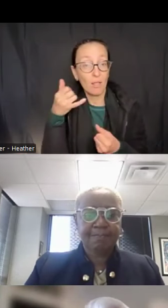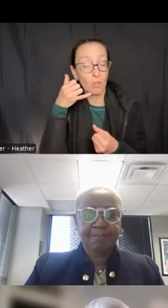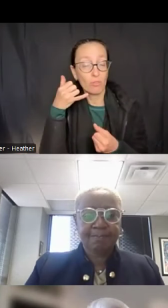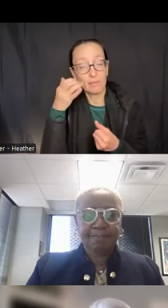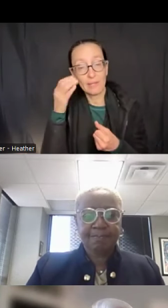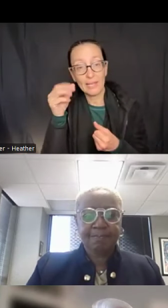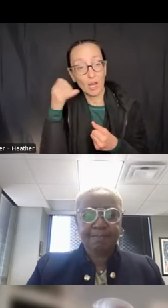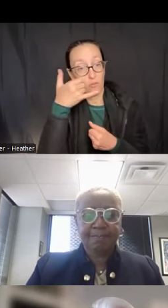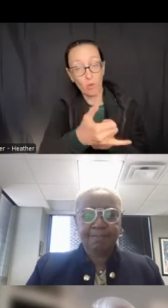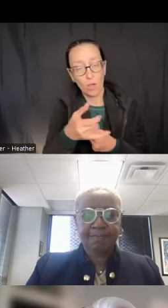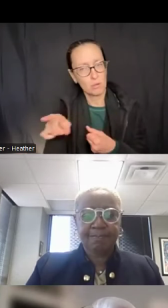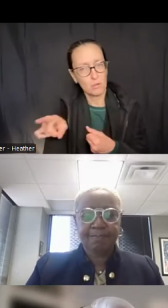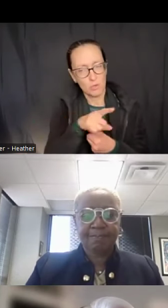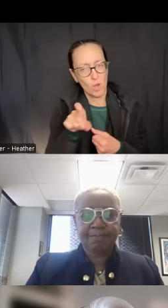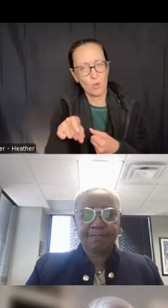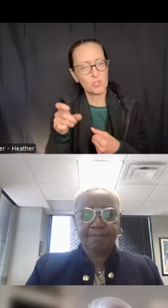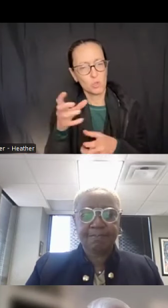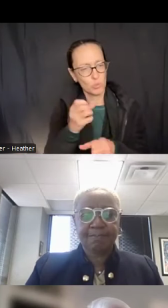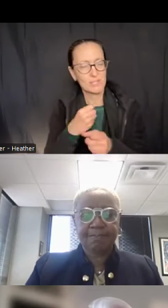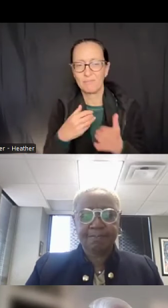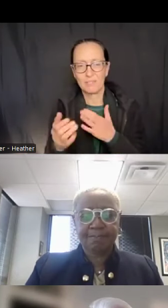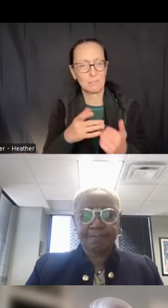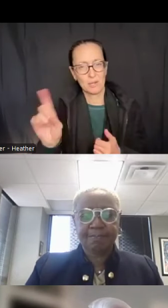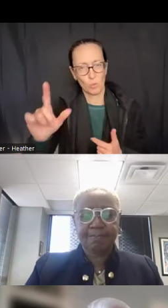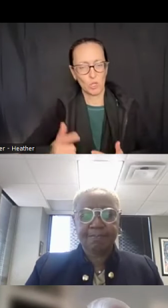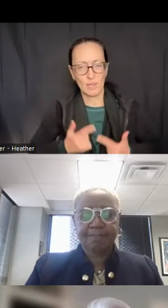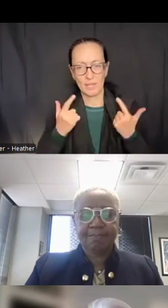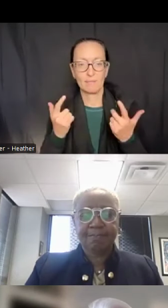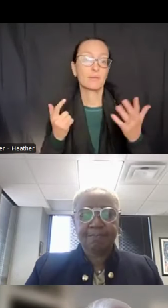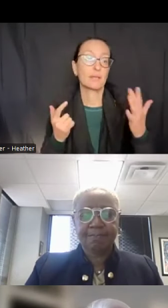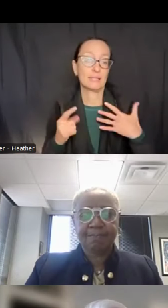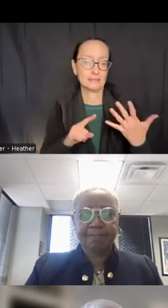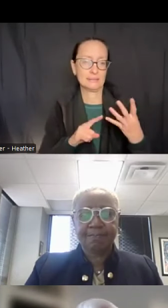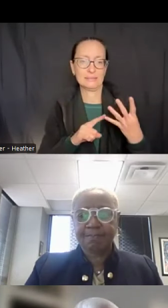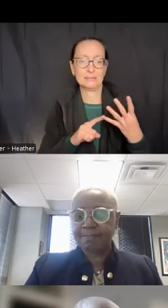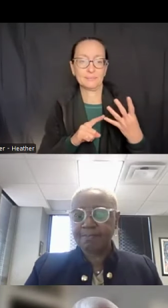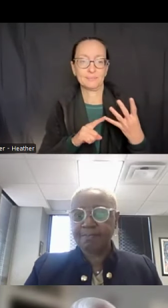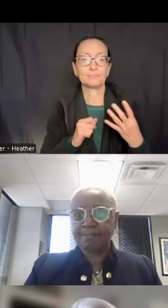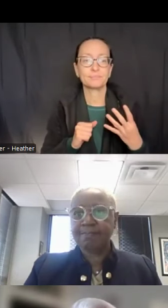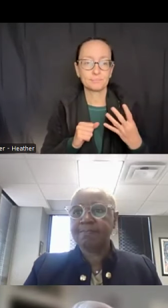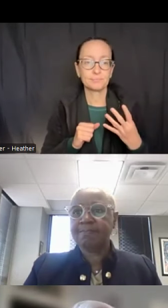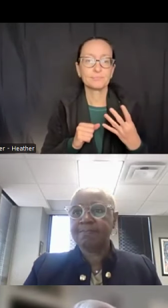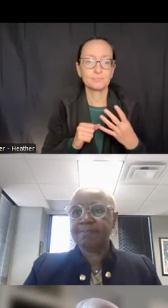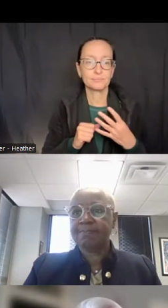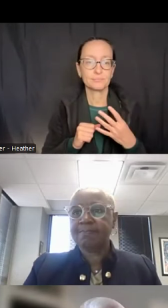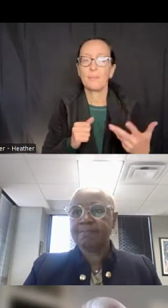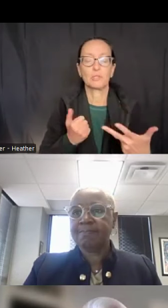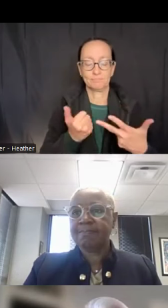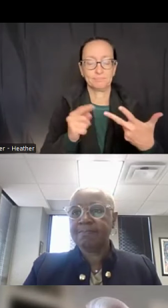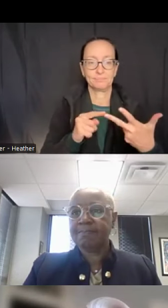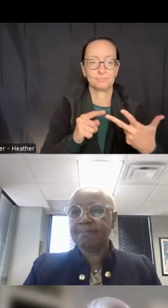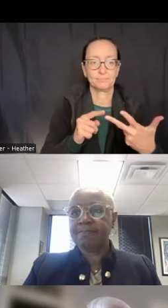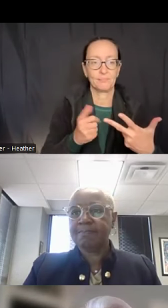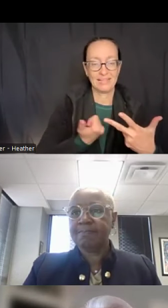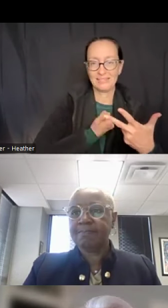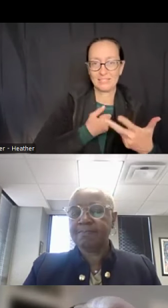right that you should receive no matter where you live. And the right to self-determination exists both in facilities and in the community. Do